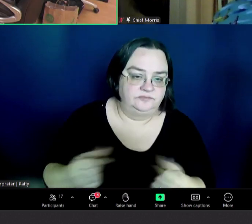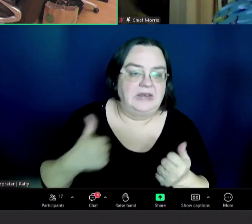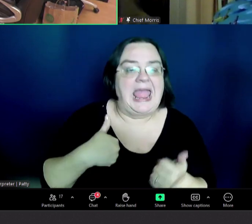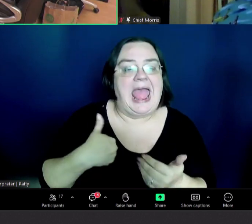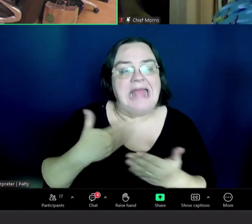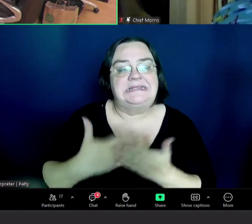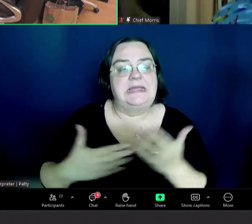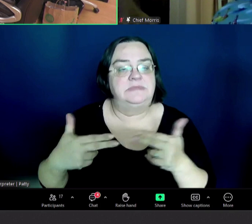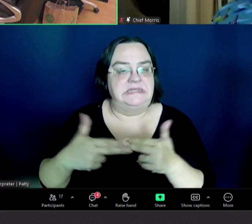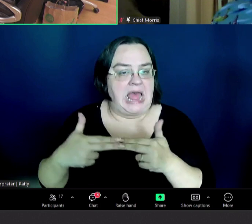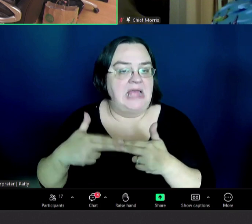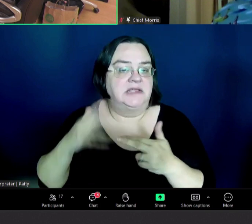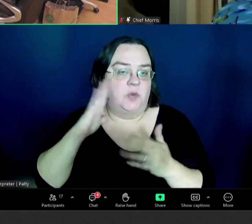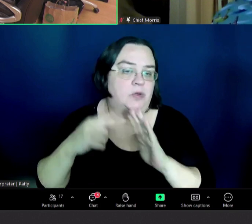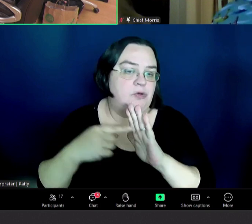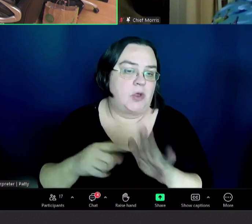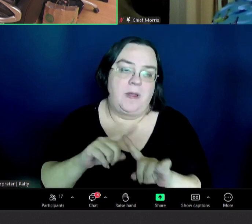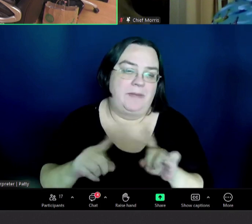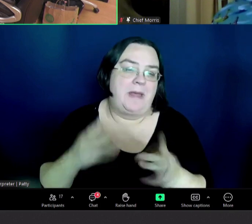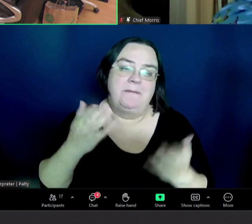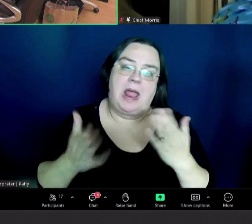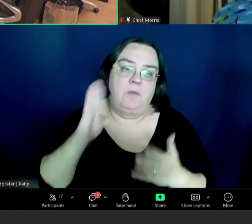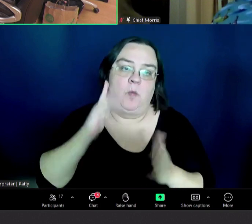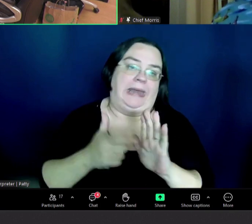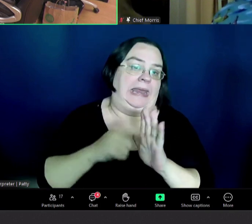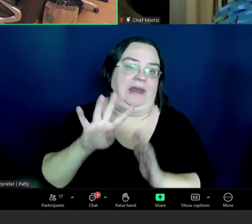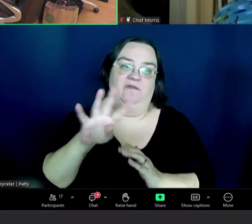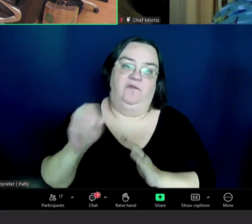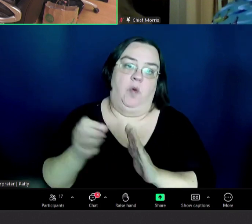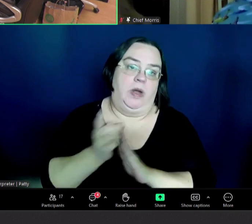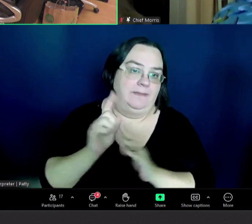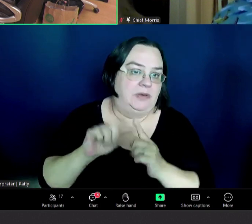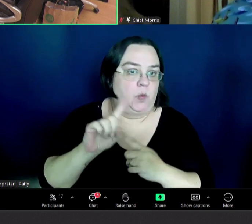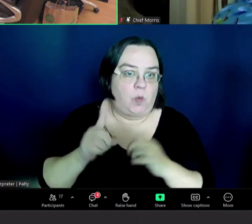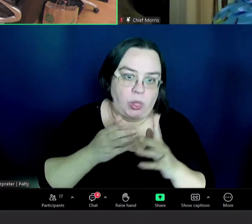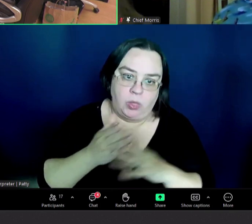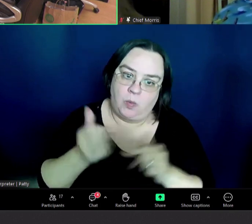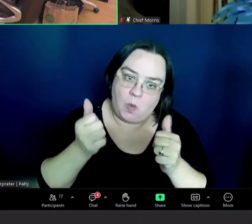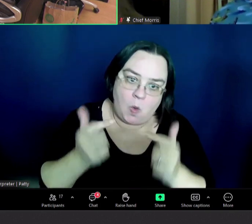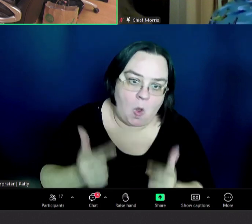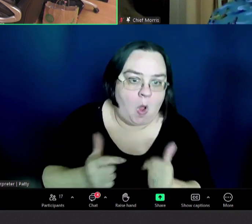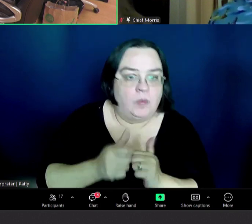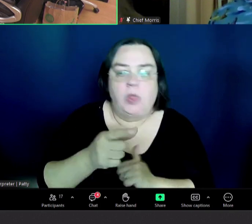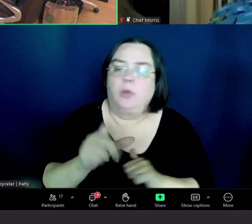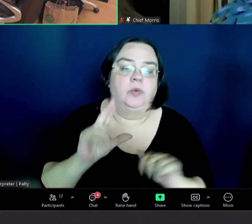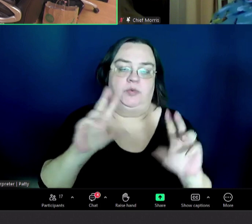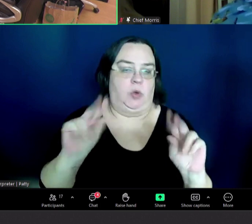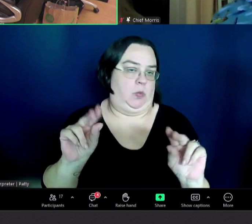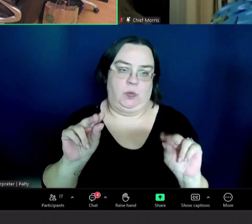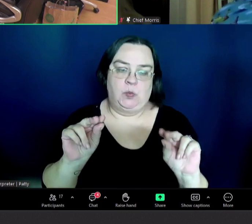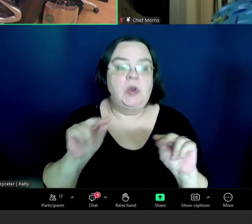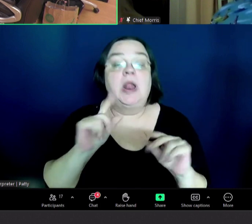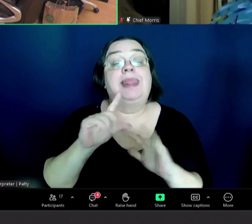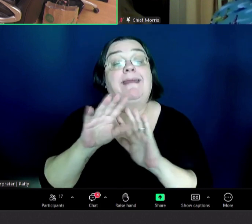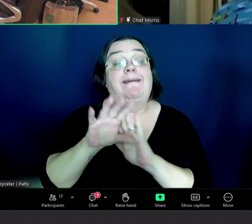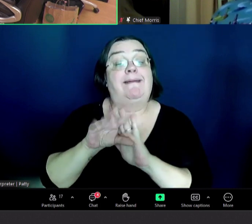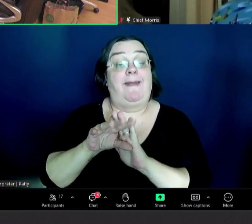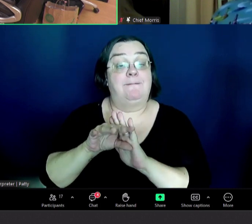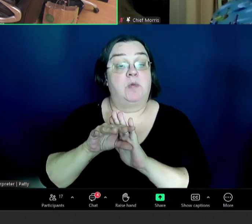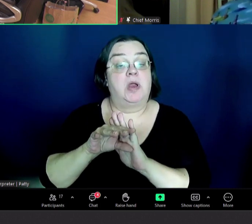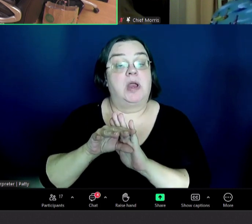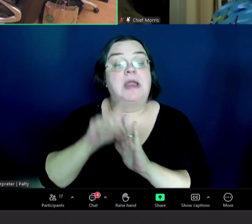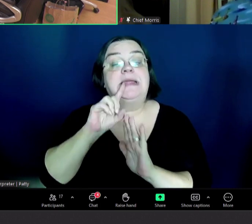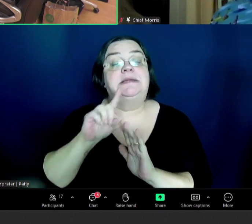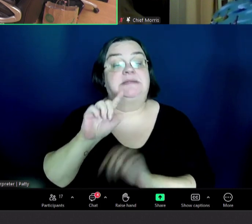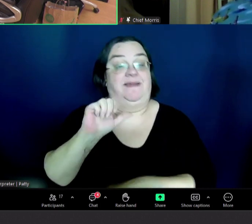think I probably would have needed 40 minutes to really go through it all with you. But no, so the camera is fixed.